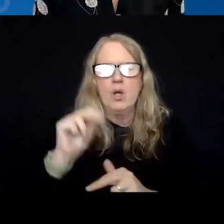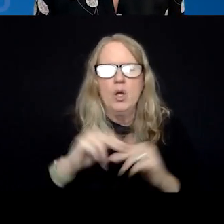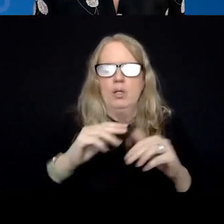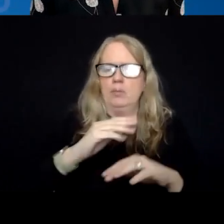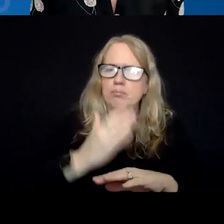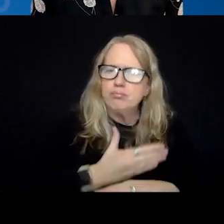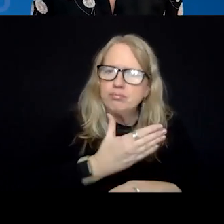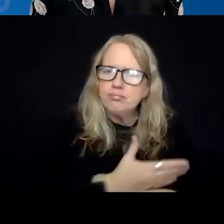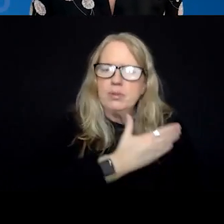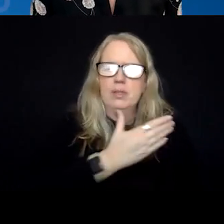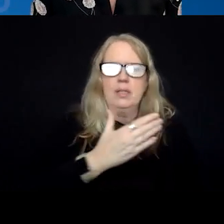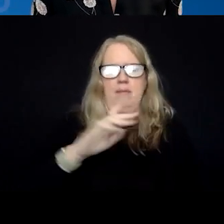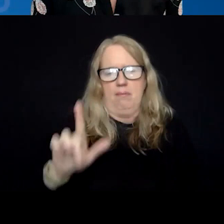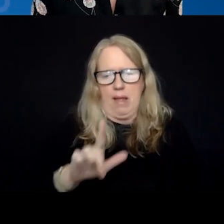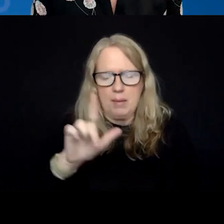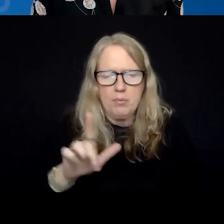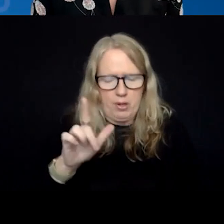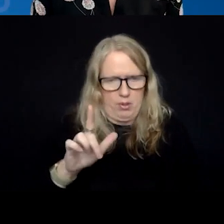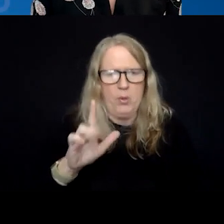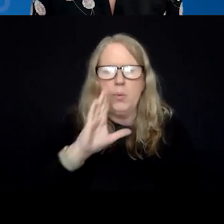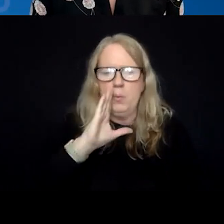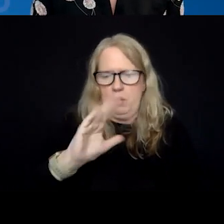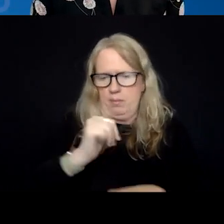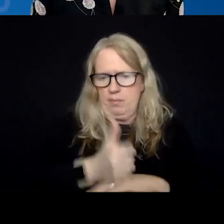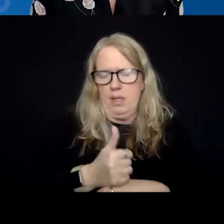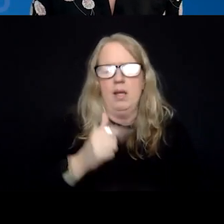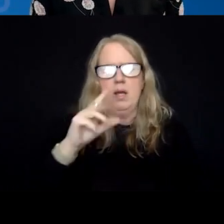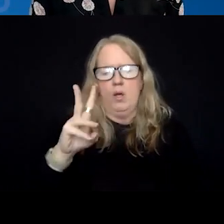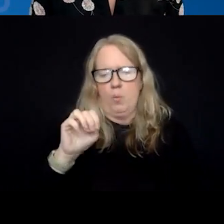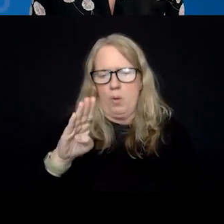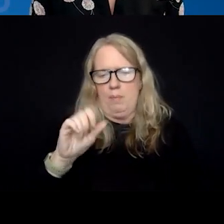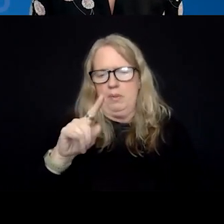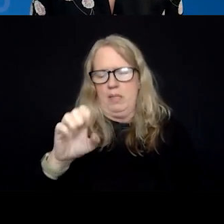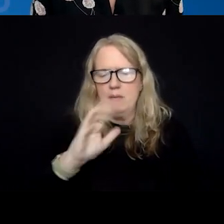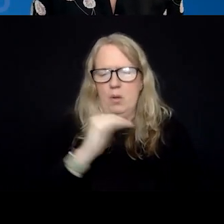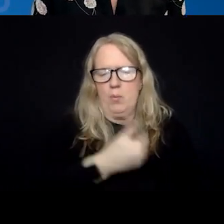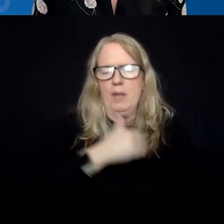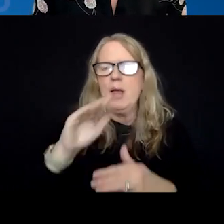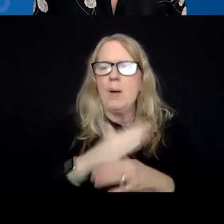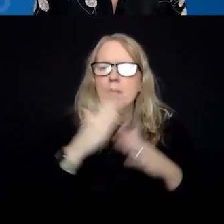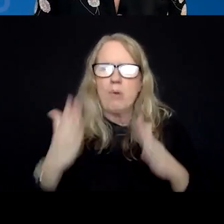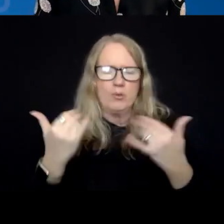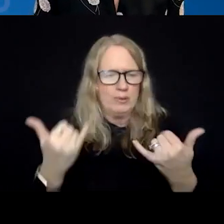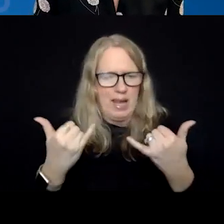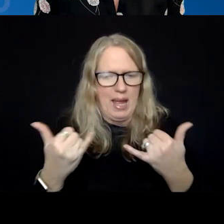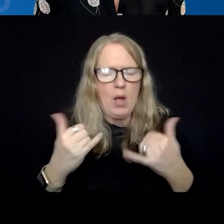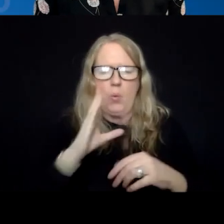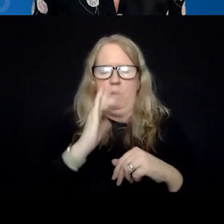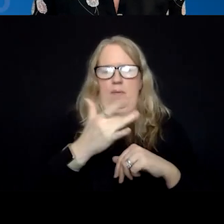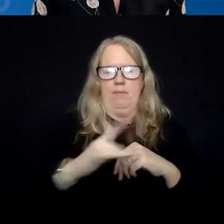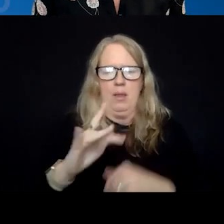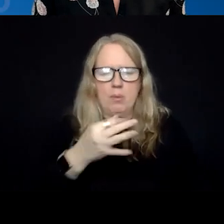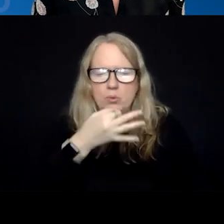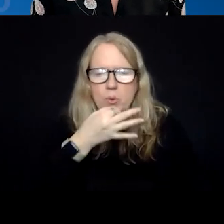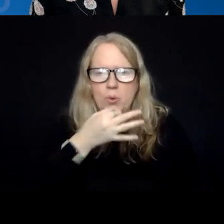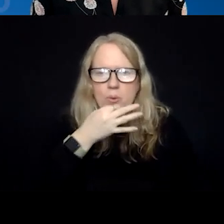resource library that will be housed on a website. We're working with our partners at ACL now and hope to have that available soon.